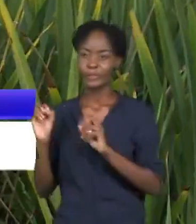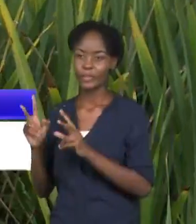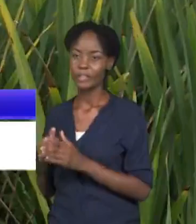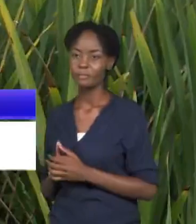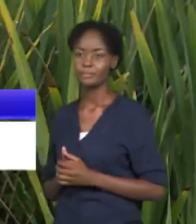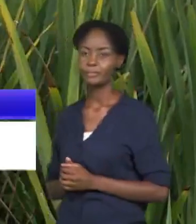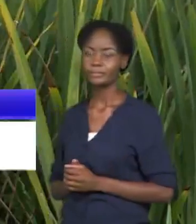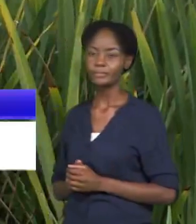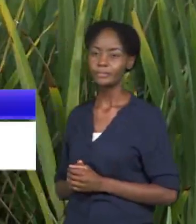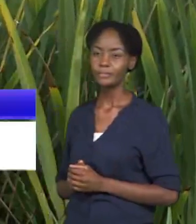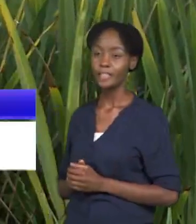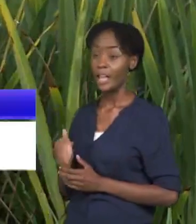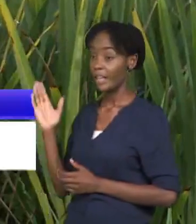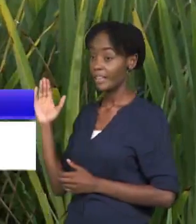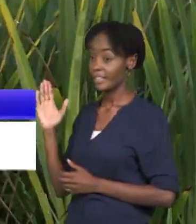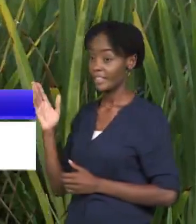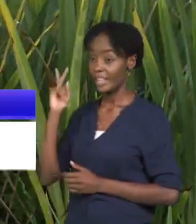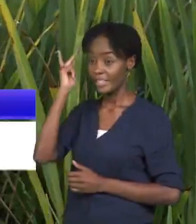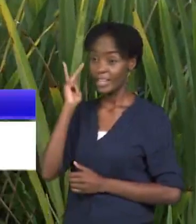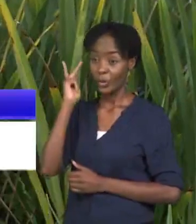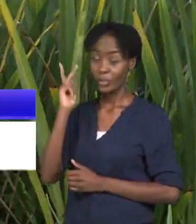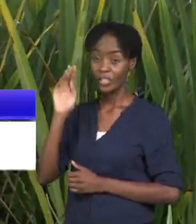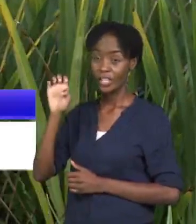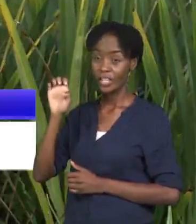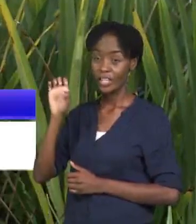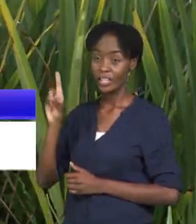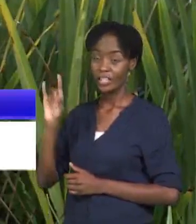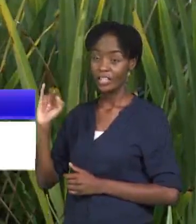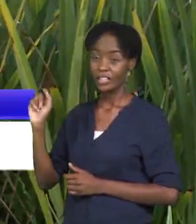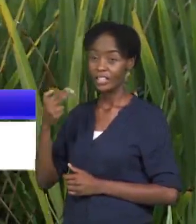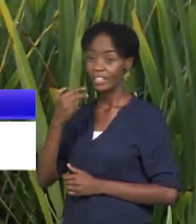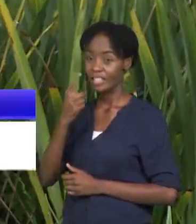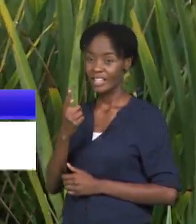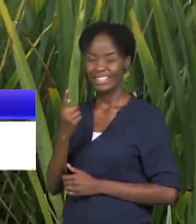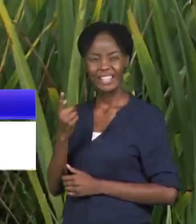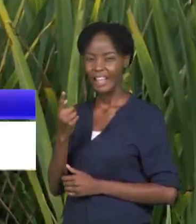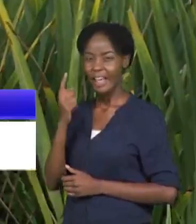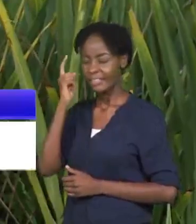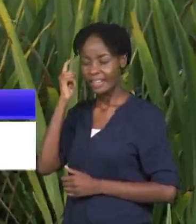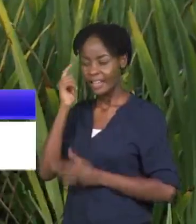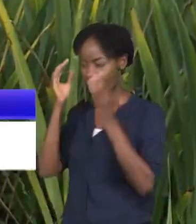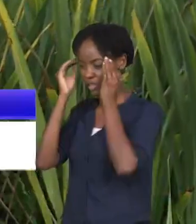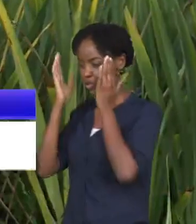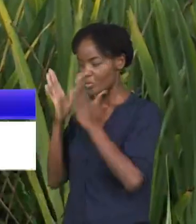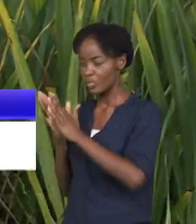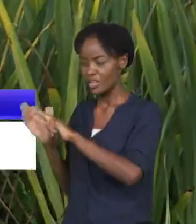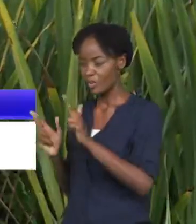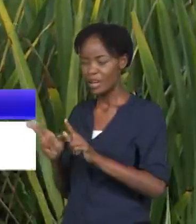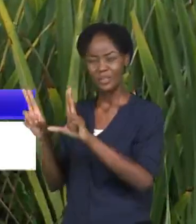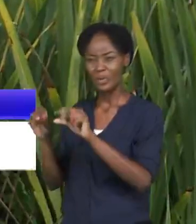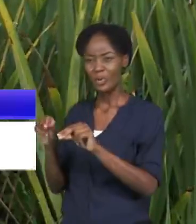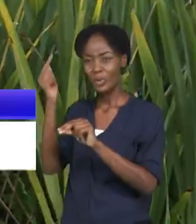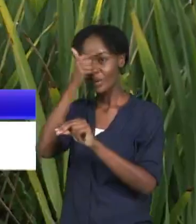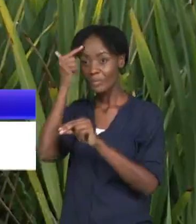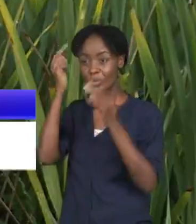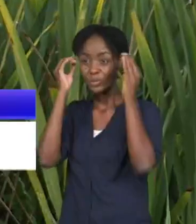this conversation, Edith was telling me that teachers should not handle students normally because they're not normal. They went away for